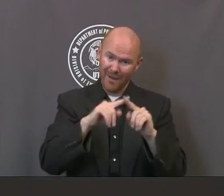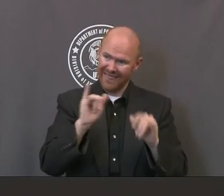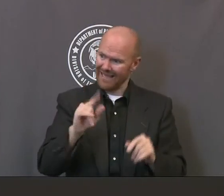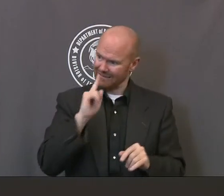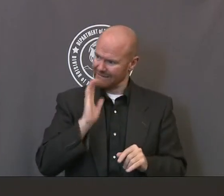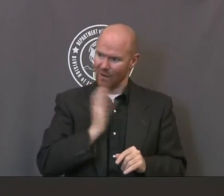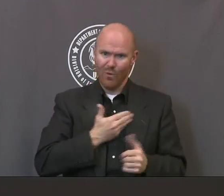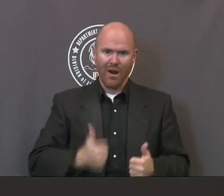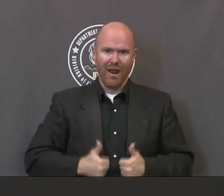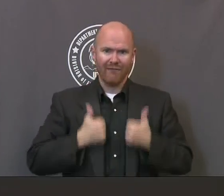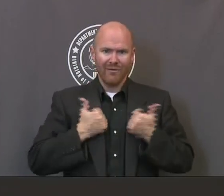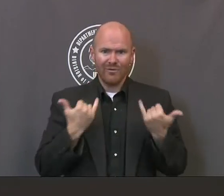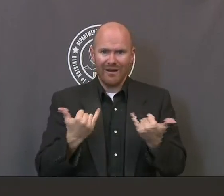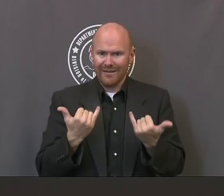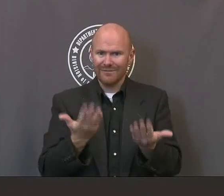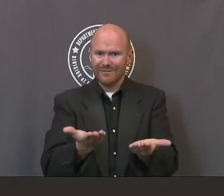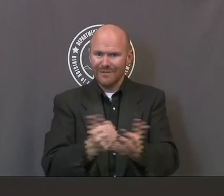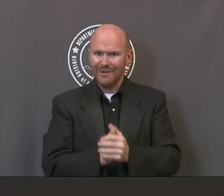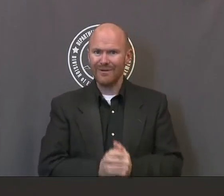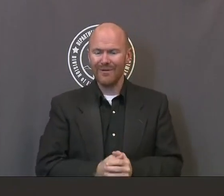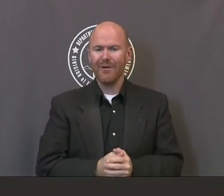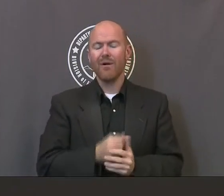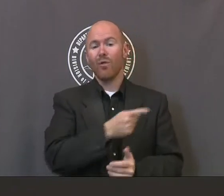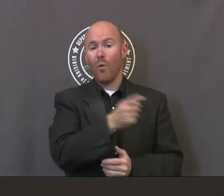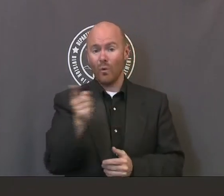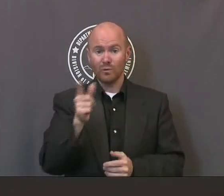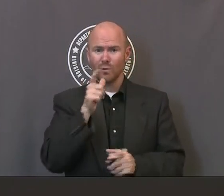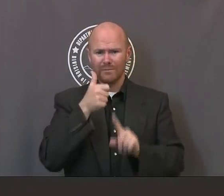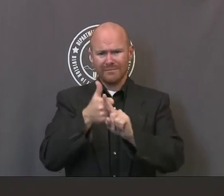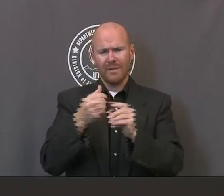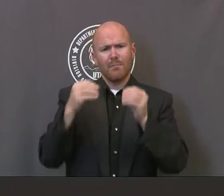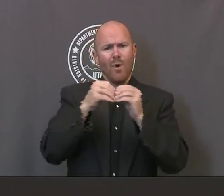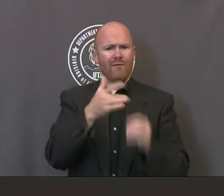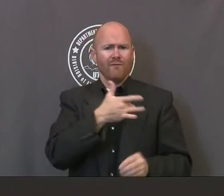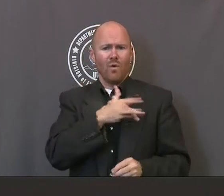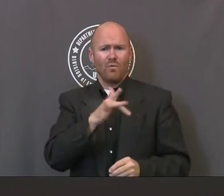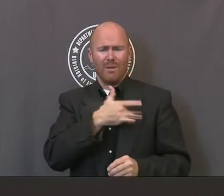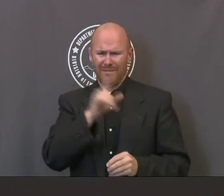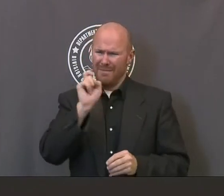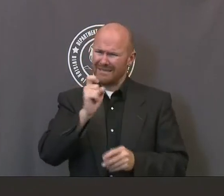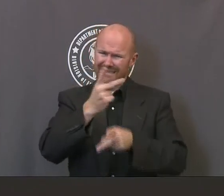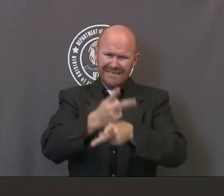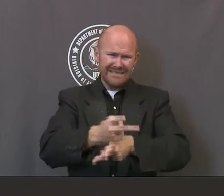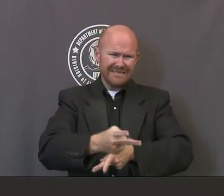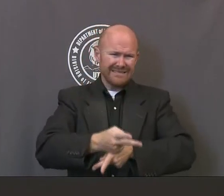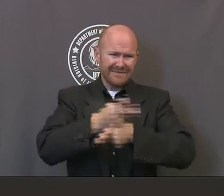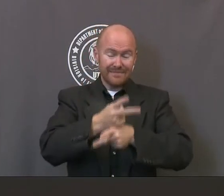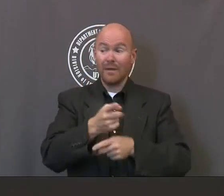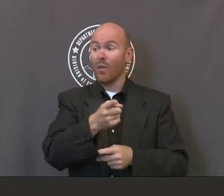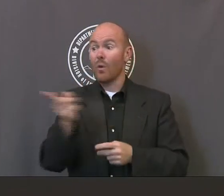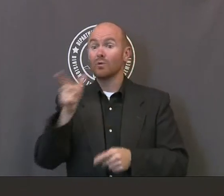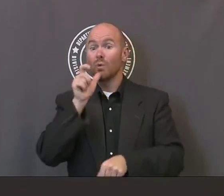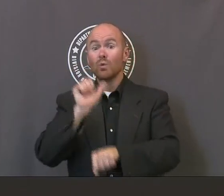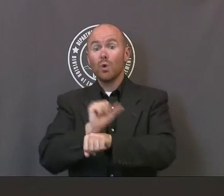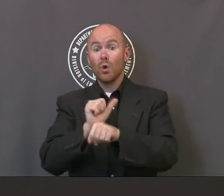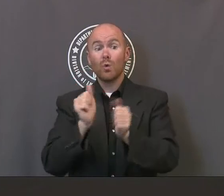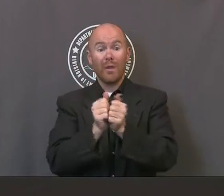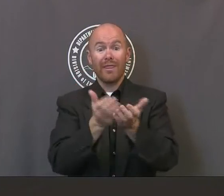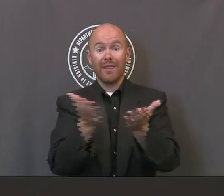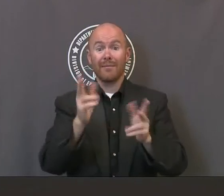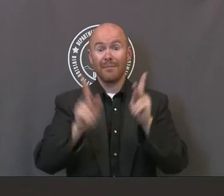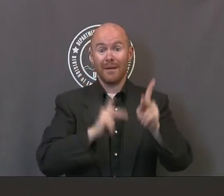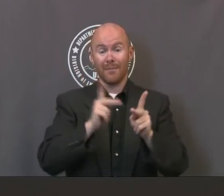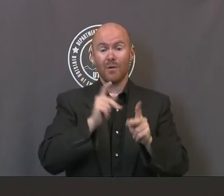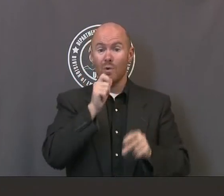this COVID-19 virus. Those who are more vulnerable have to be extra careful, and those who work with them, those who are around them,